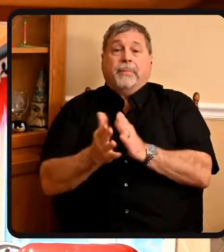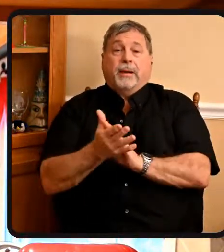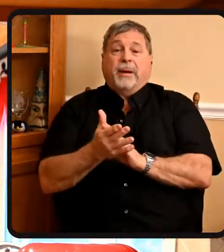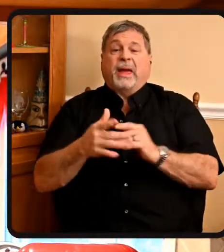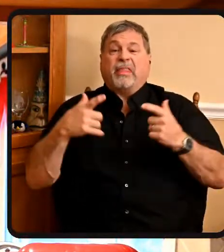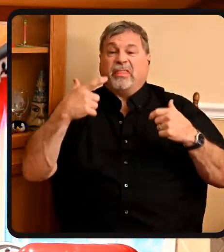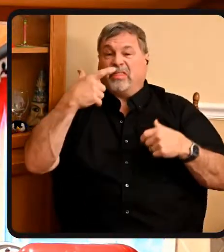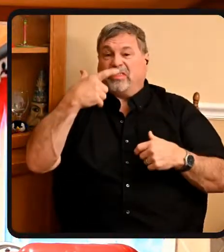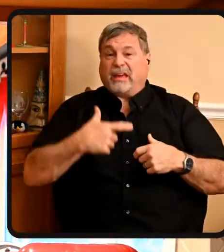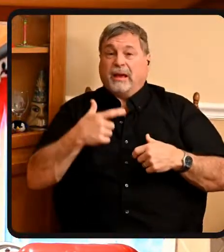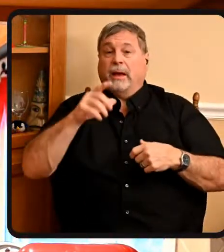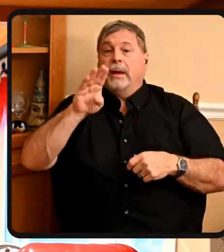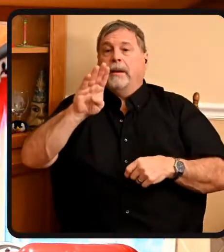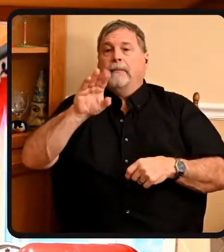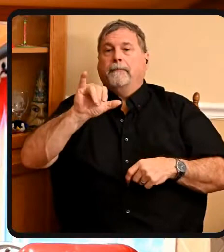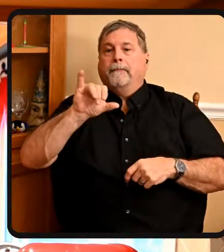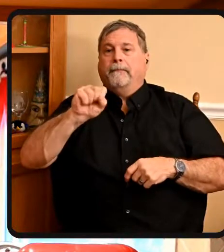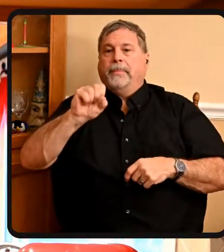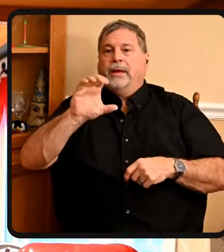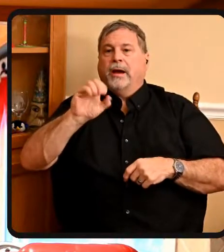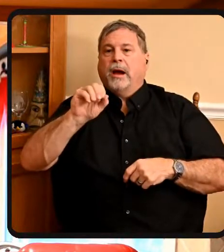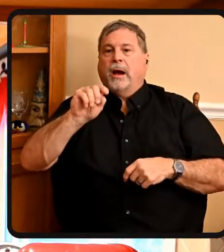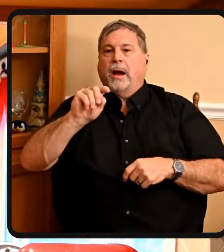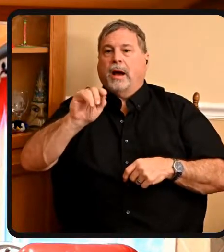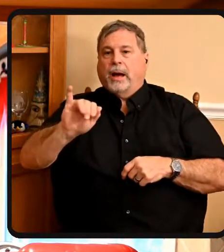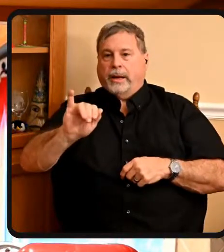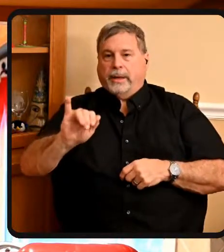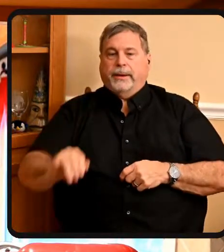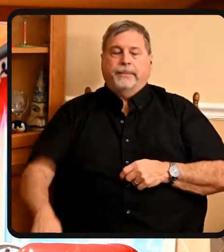a much thicker biscotti.